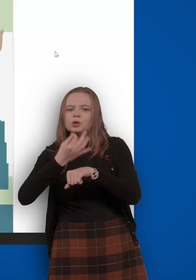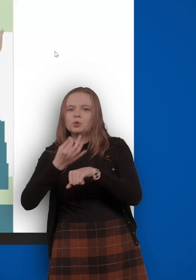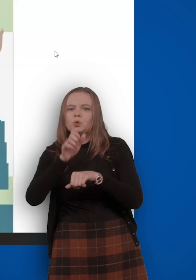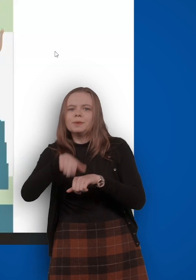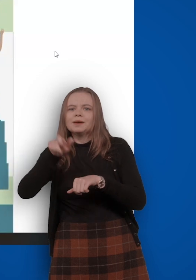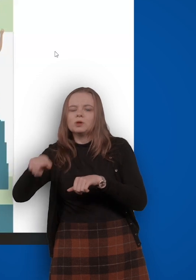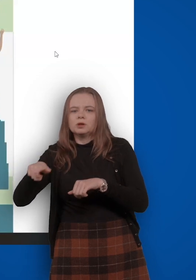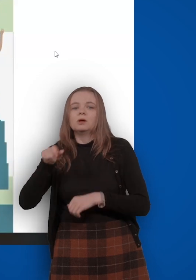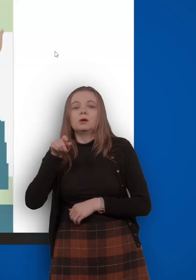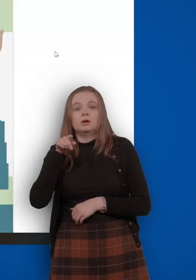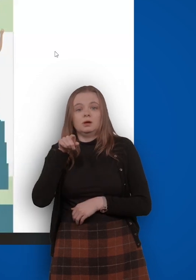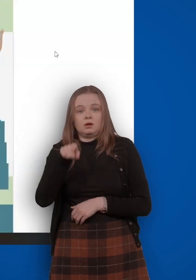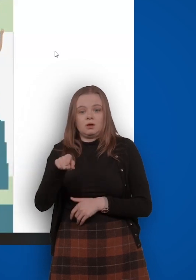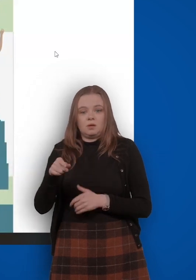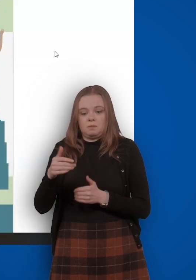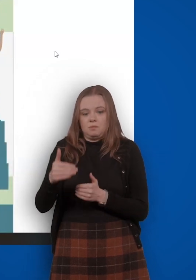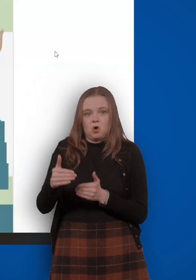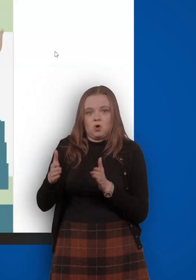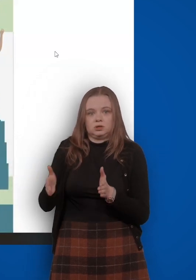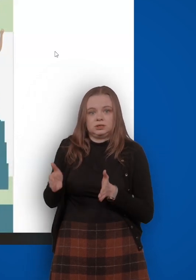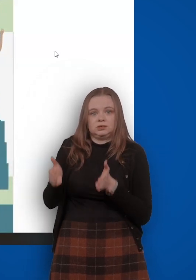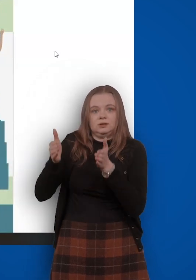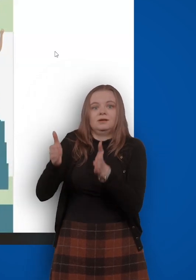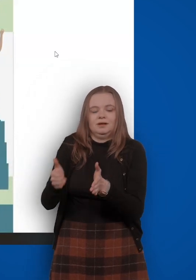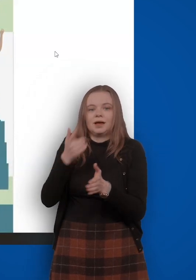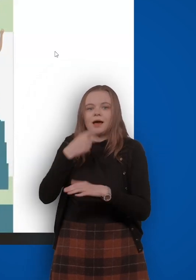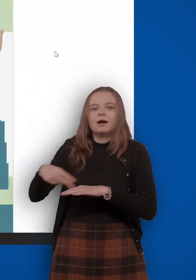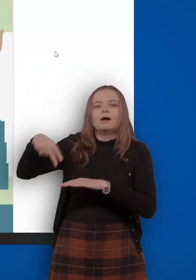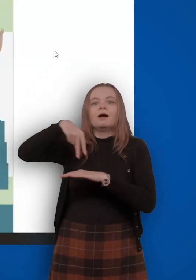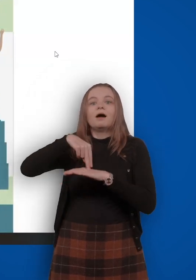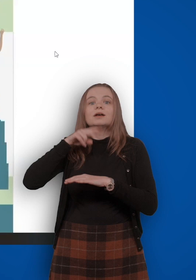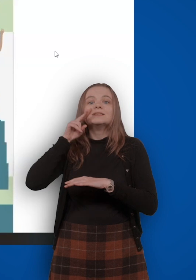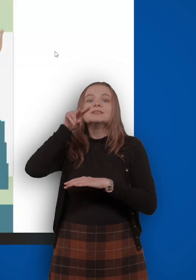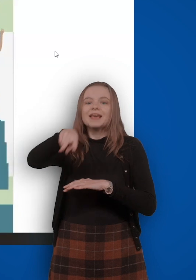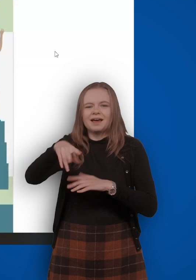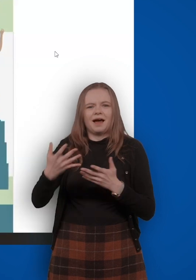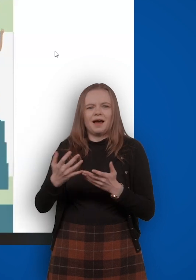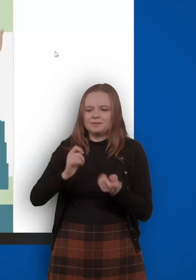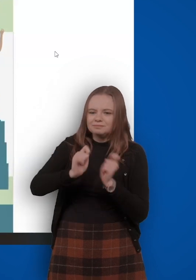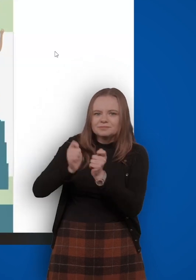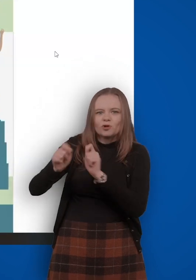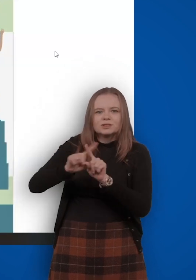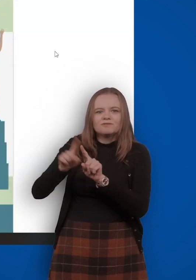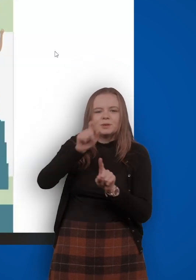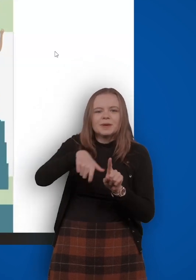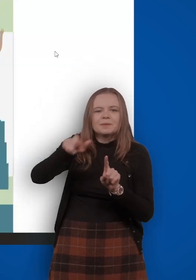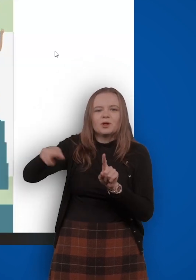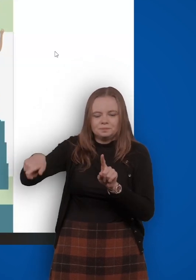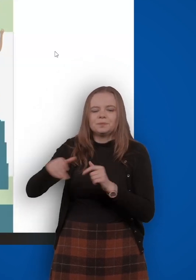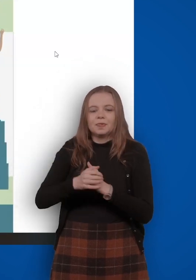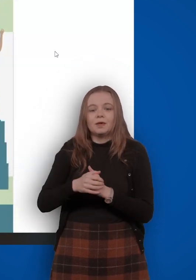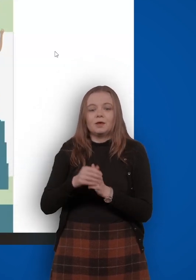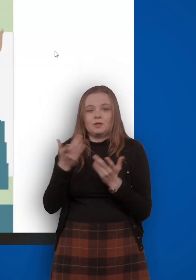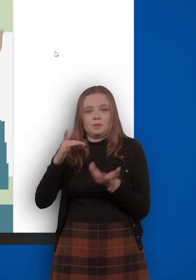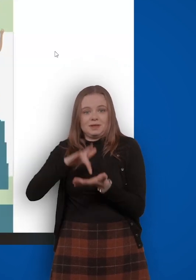the boxes that allow somebody to see over the fence are adjusted depending on the person's height, so that the medium